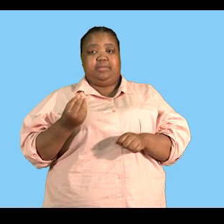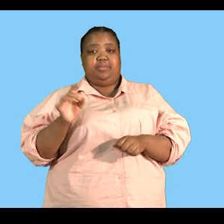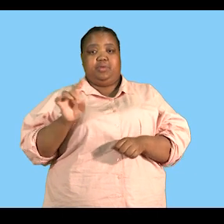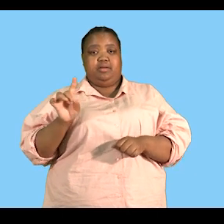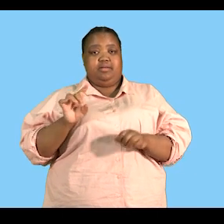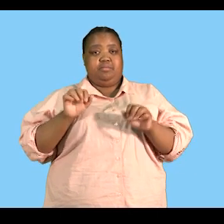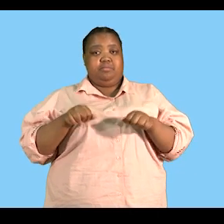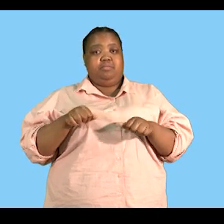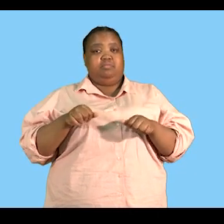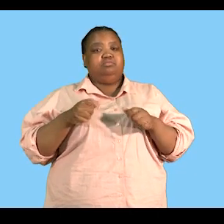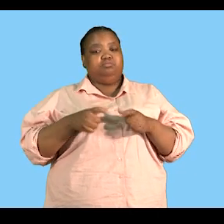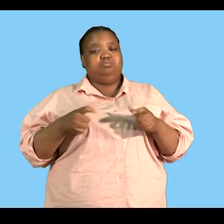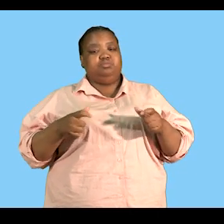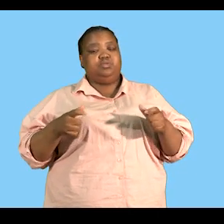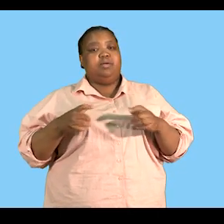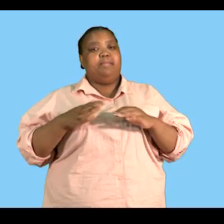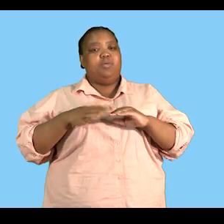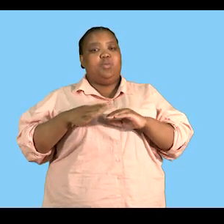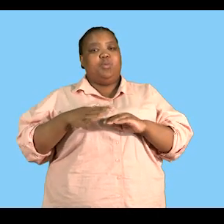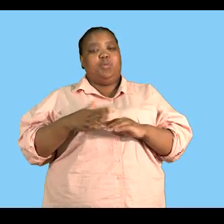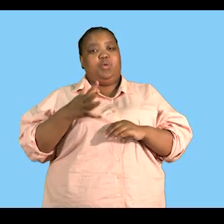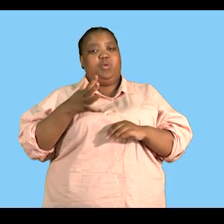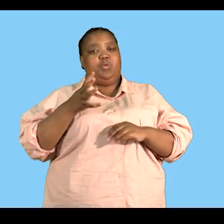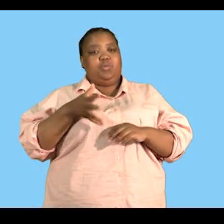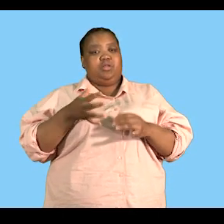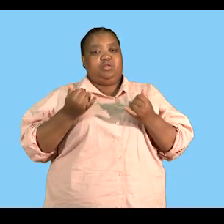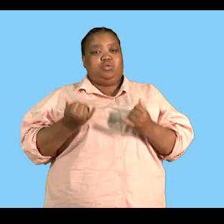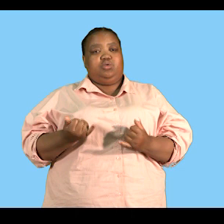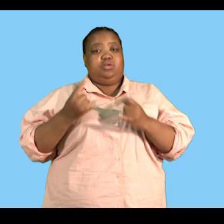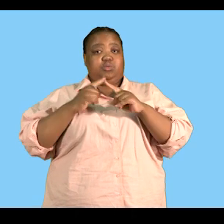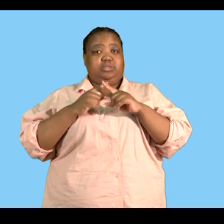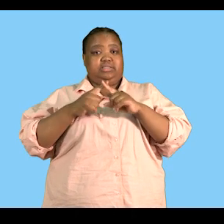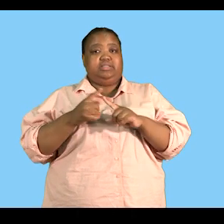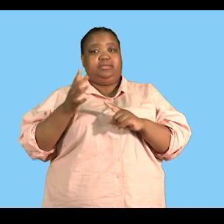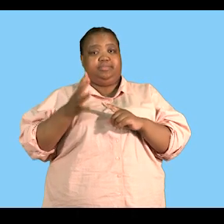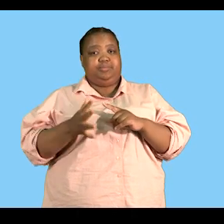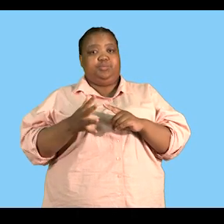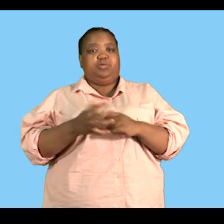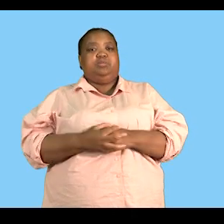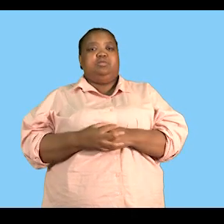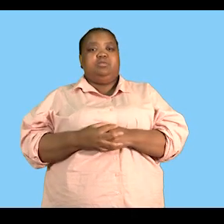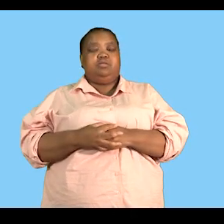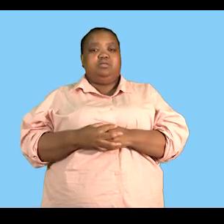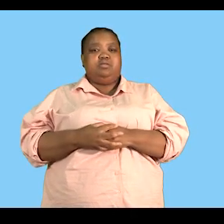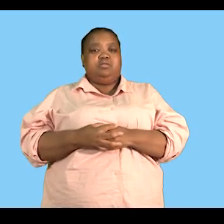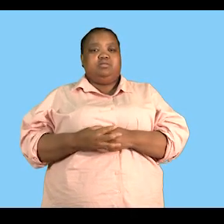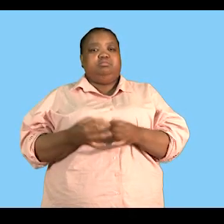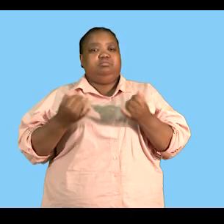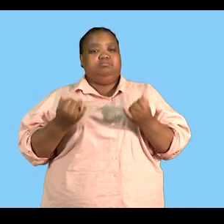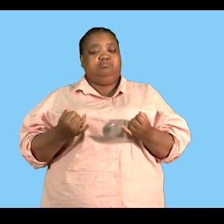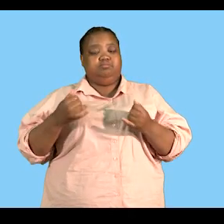your number is growing larger. Therefore, we are going to times, and this is the